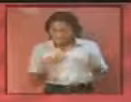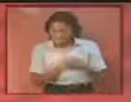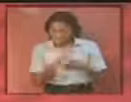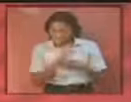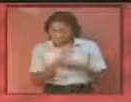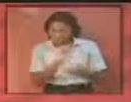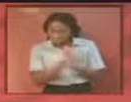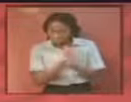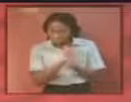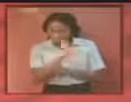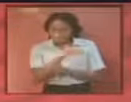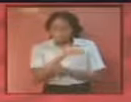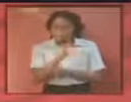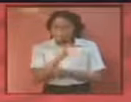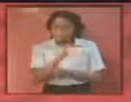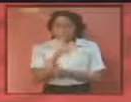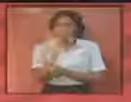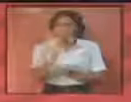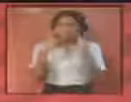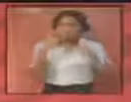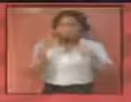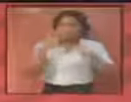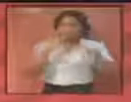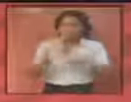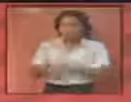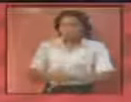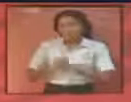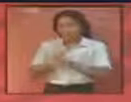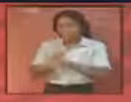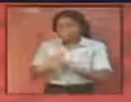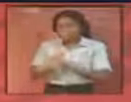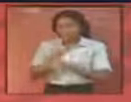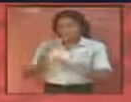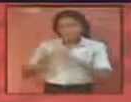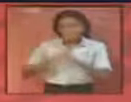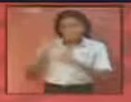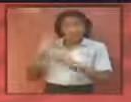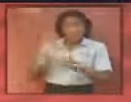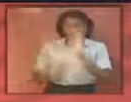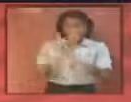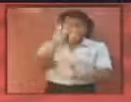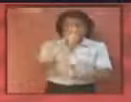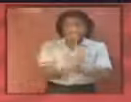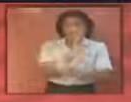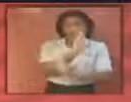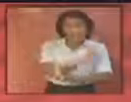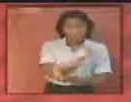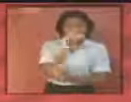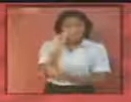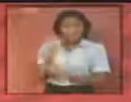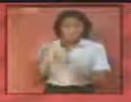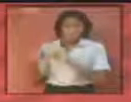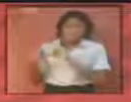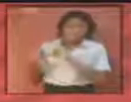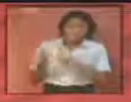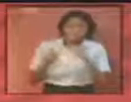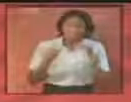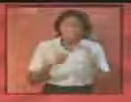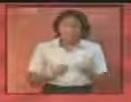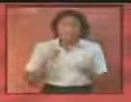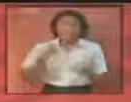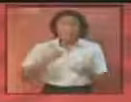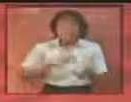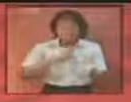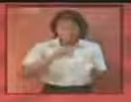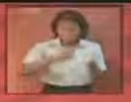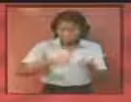on behalf of the Ministry of Health since December 2020. I should emphasize that whole genome sequencing